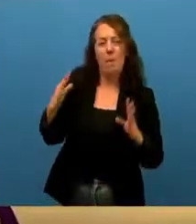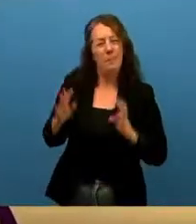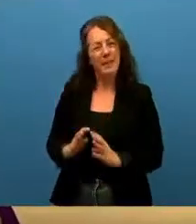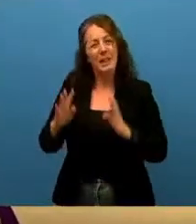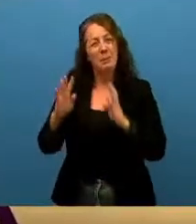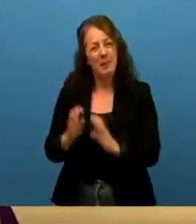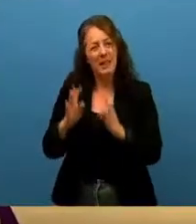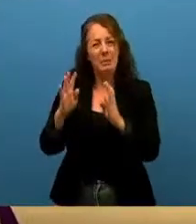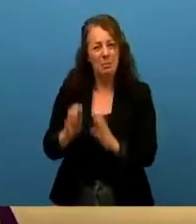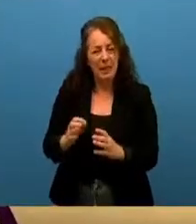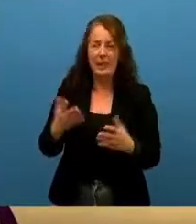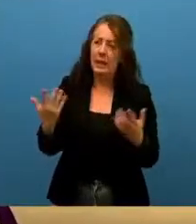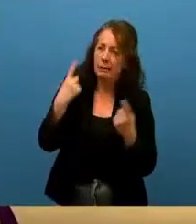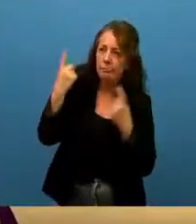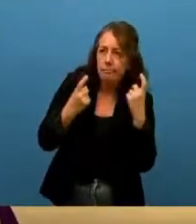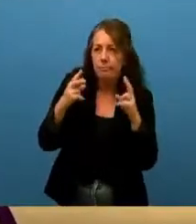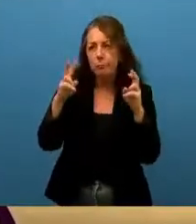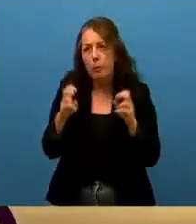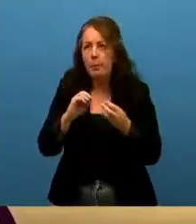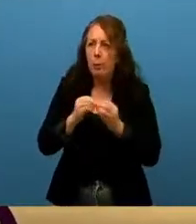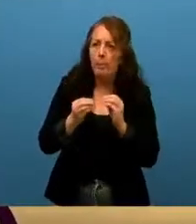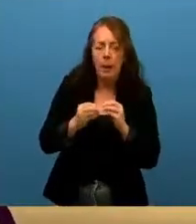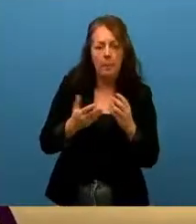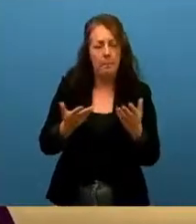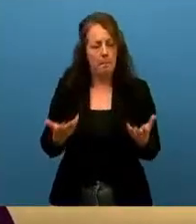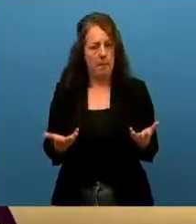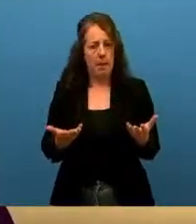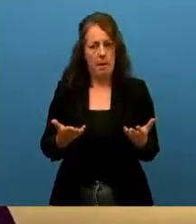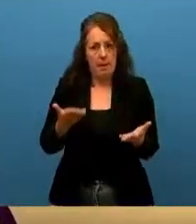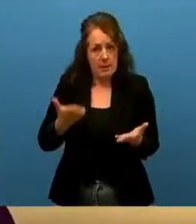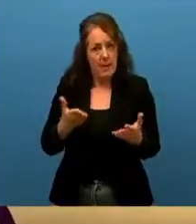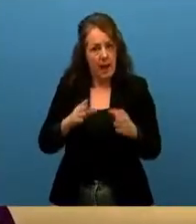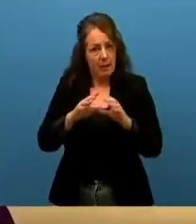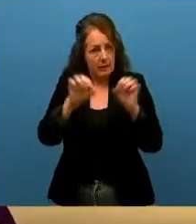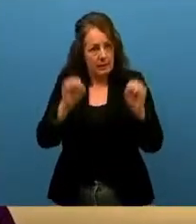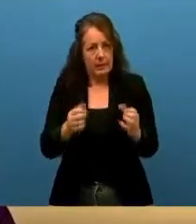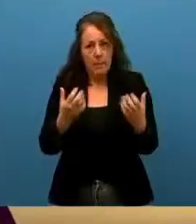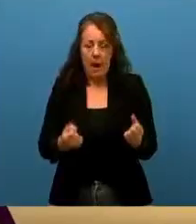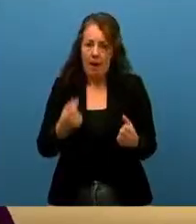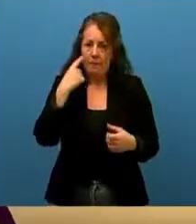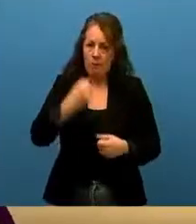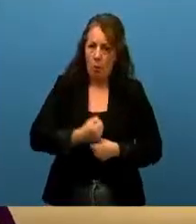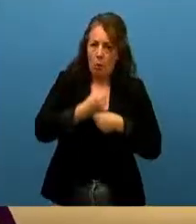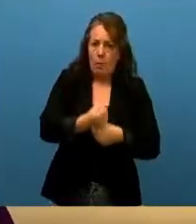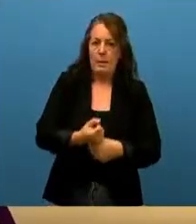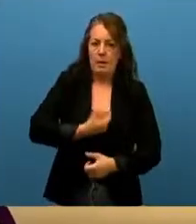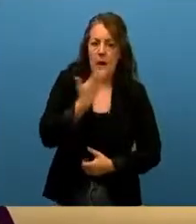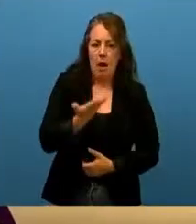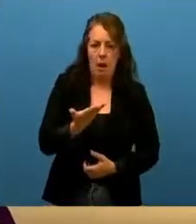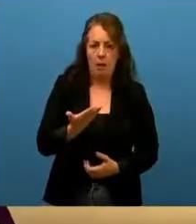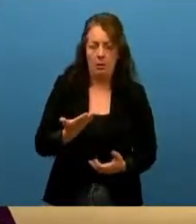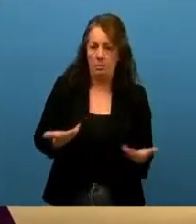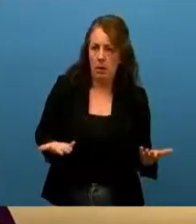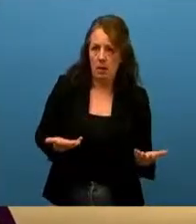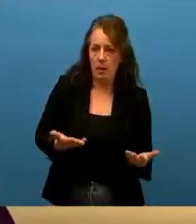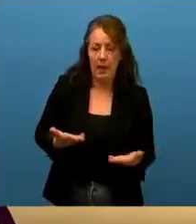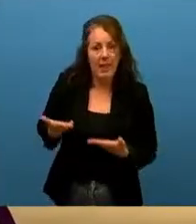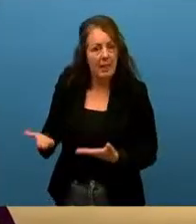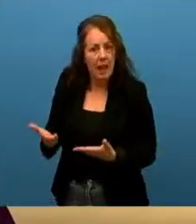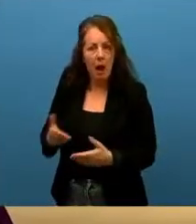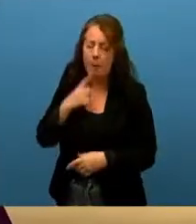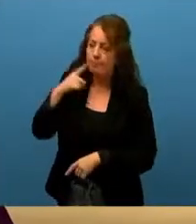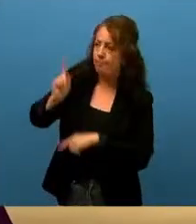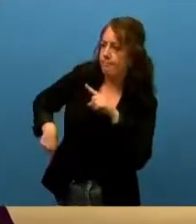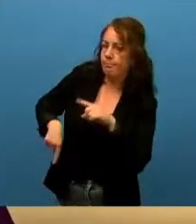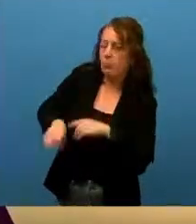a system where our representatives can speak without the indignity of declaring themselves a non-government. As a constructive way